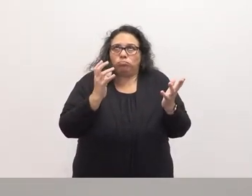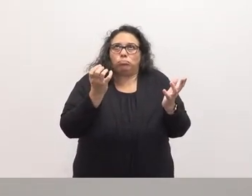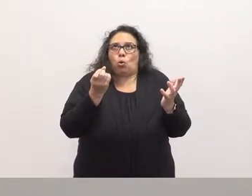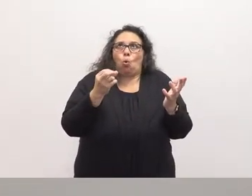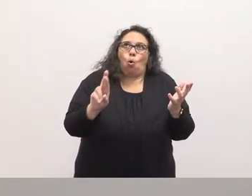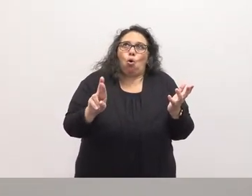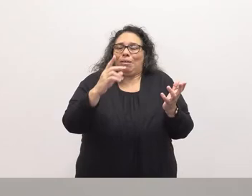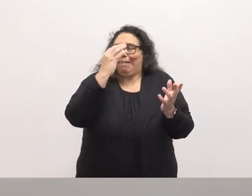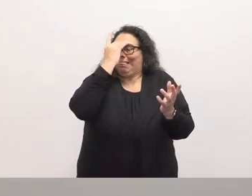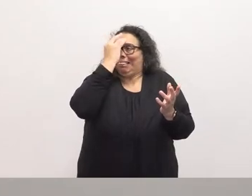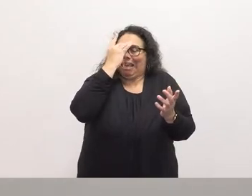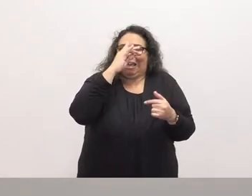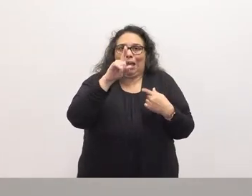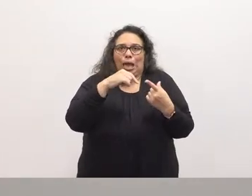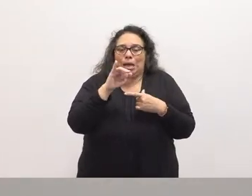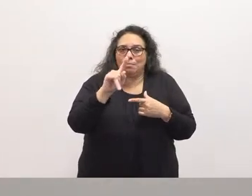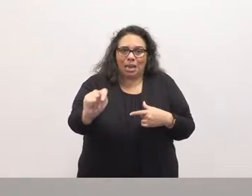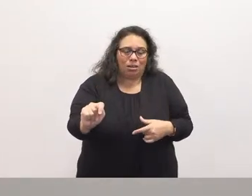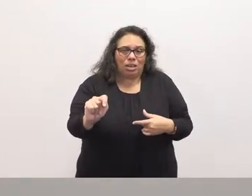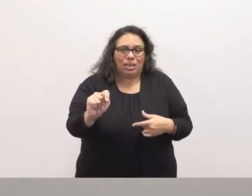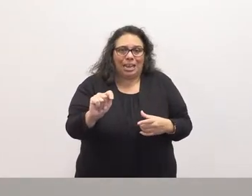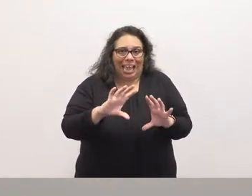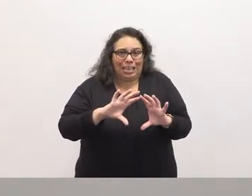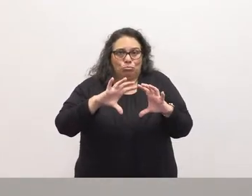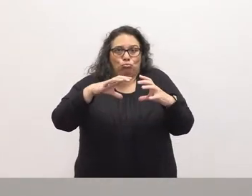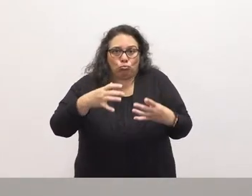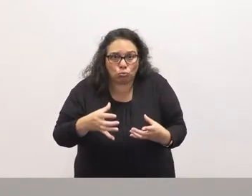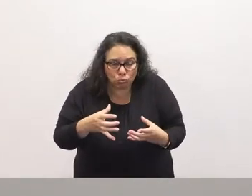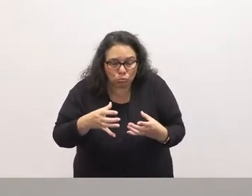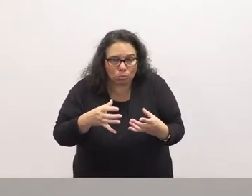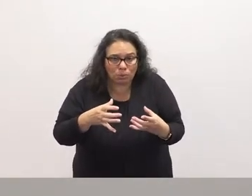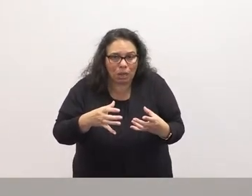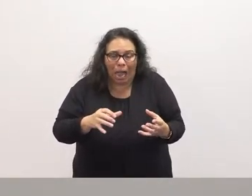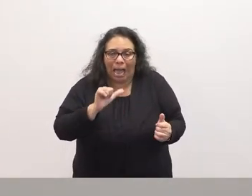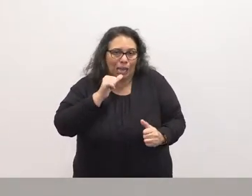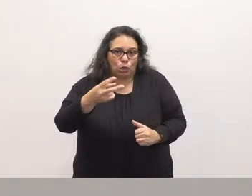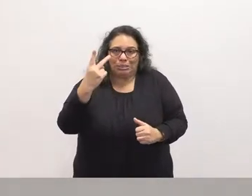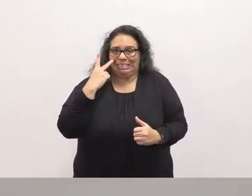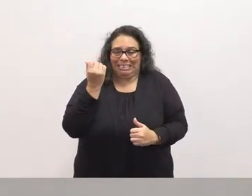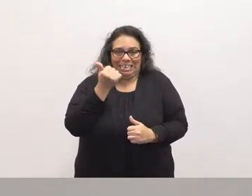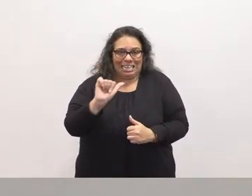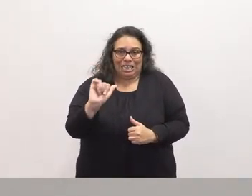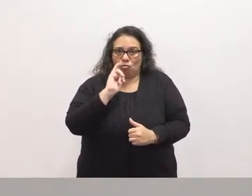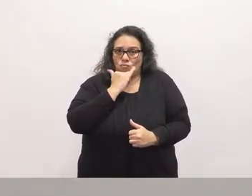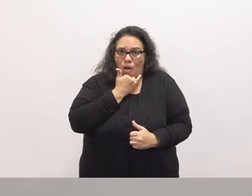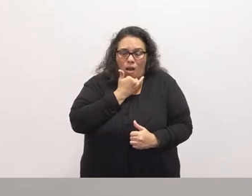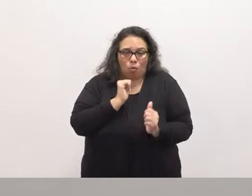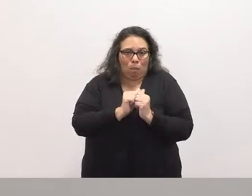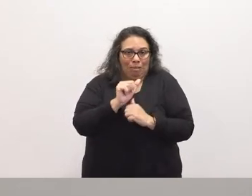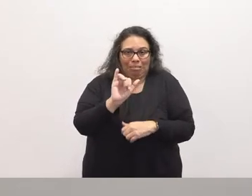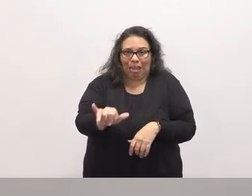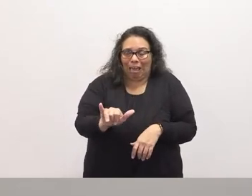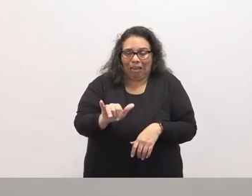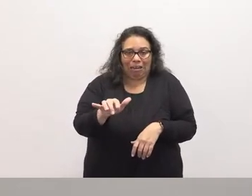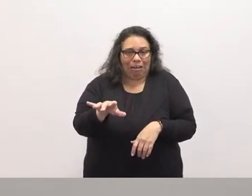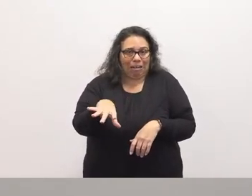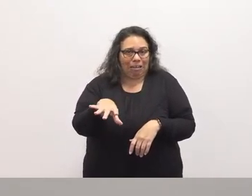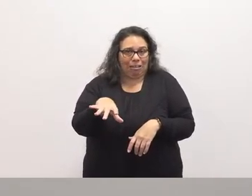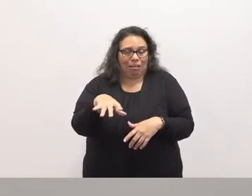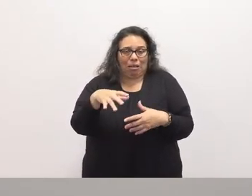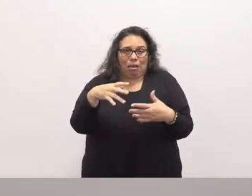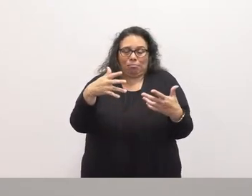or think about it even as a group, I don't see anything wrong with that. I've tried to